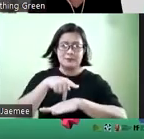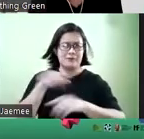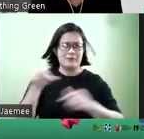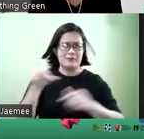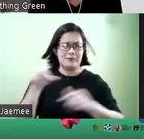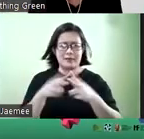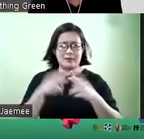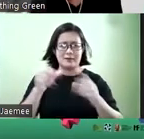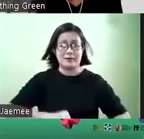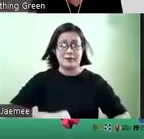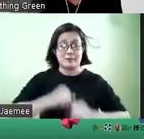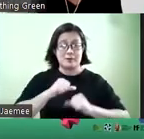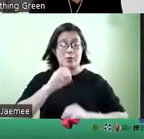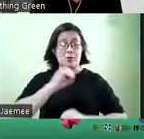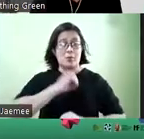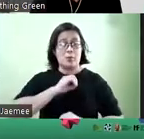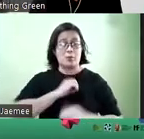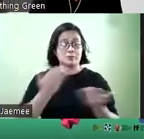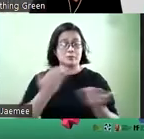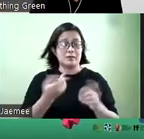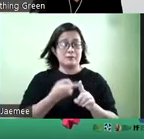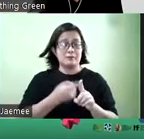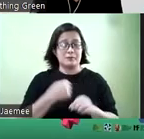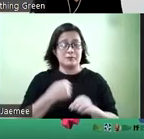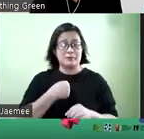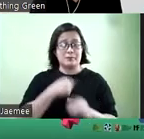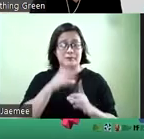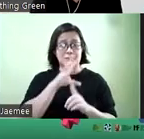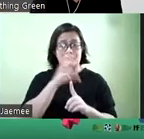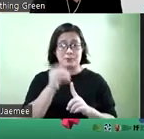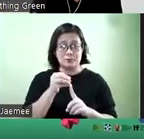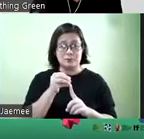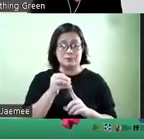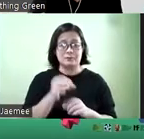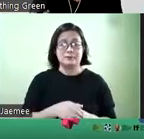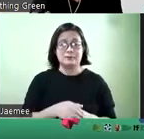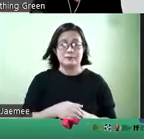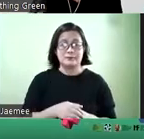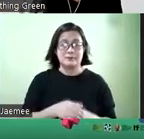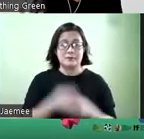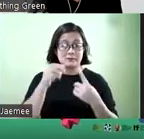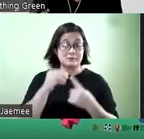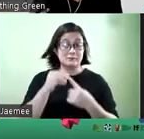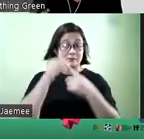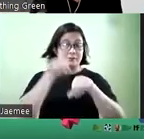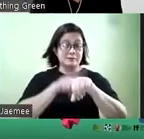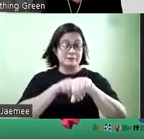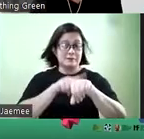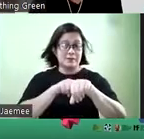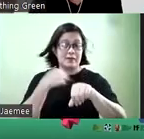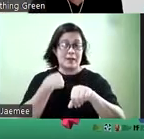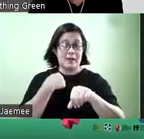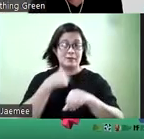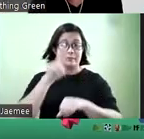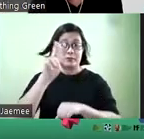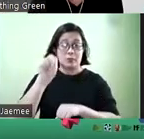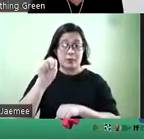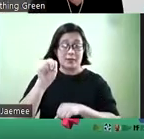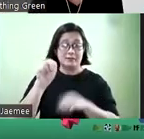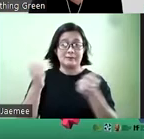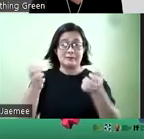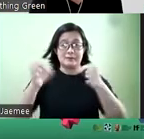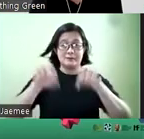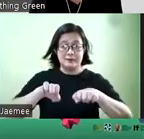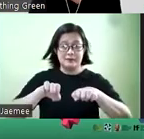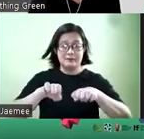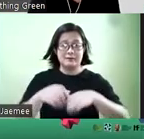proud of our own roots and culture. Especially when it's time to, there's like a United Nations event,